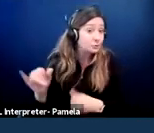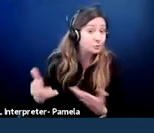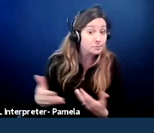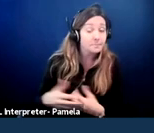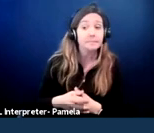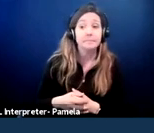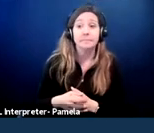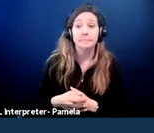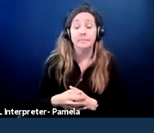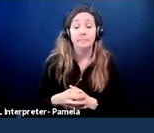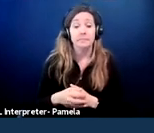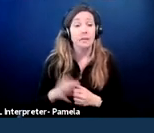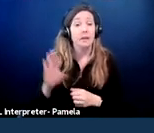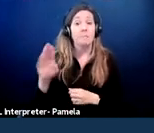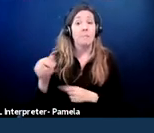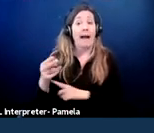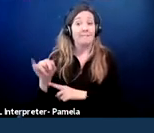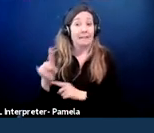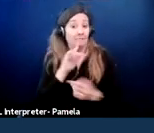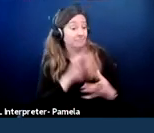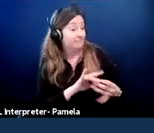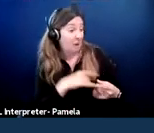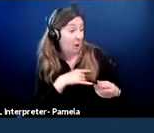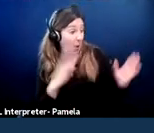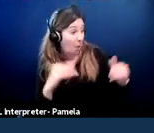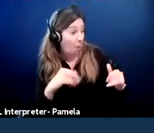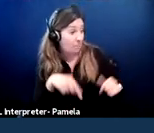I hope this has been useful to everyone.